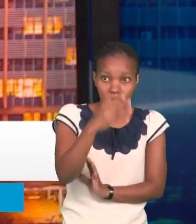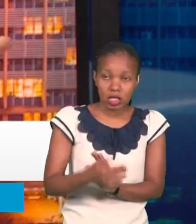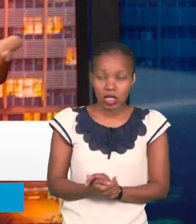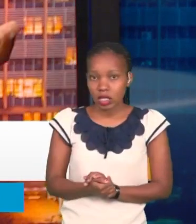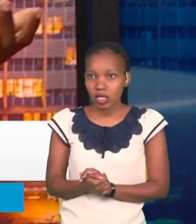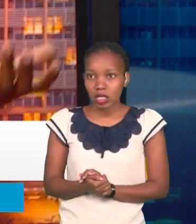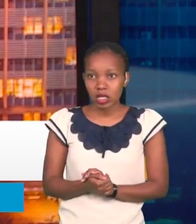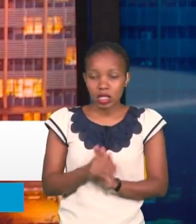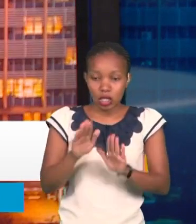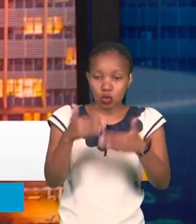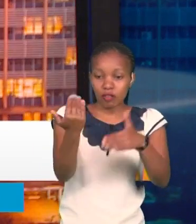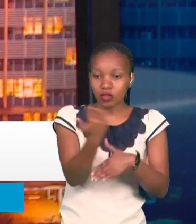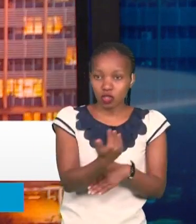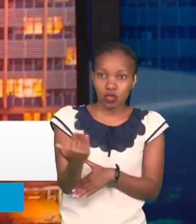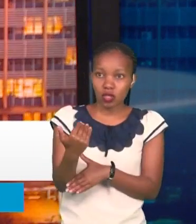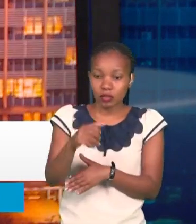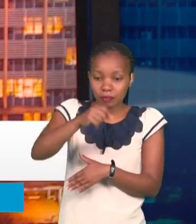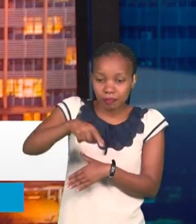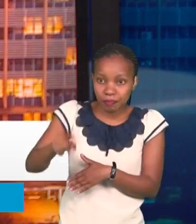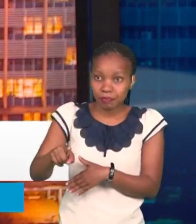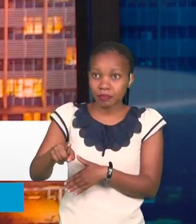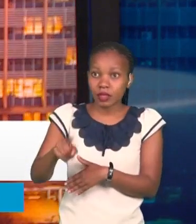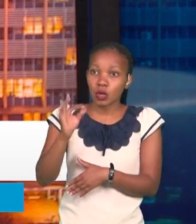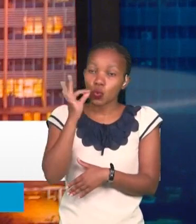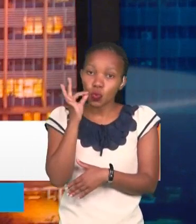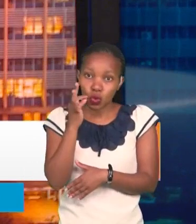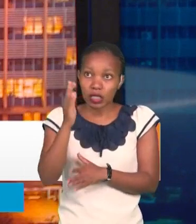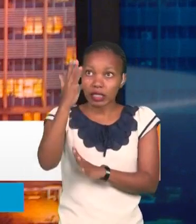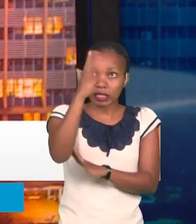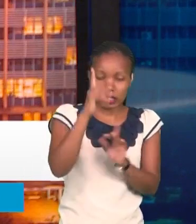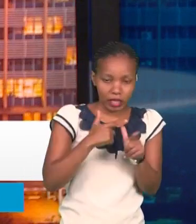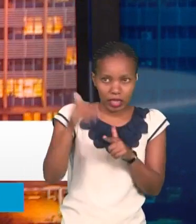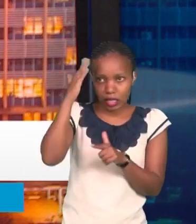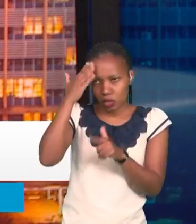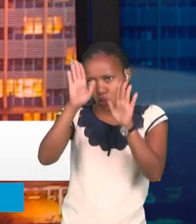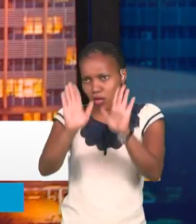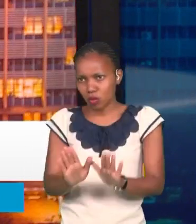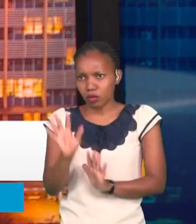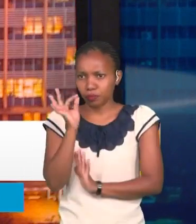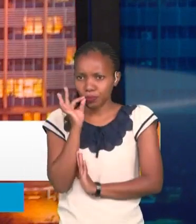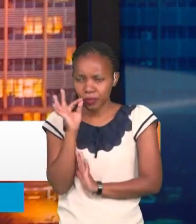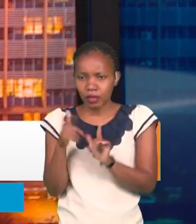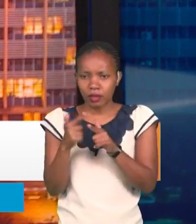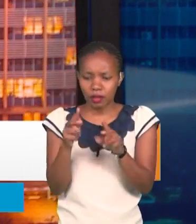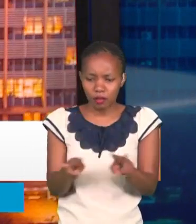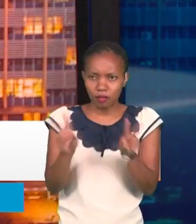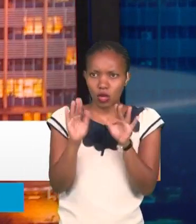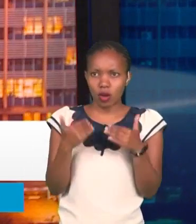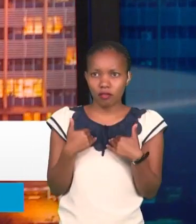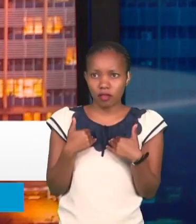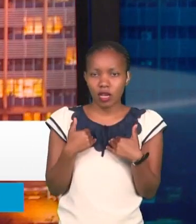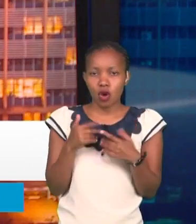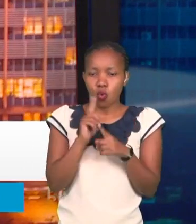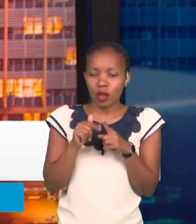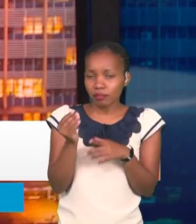a kids in a school to plant fruit trees, they really know the importance of fruits and its nutrition value to supplementing in their dietary